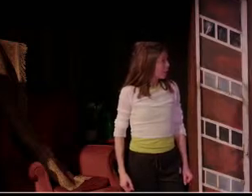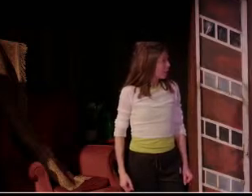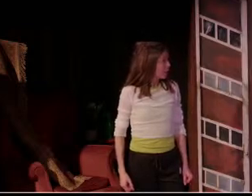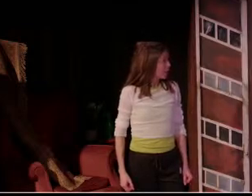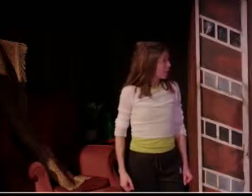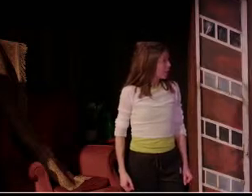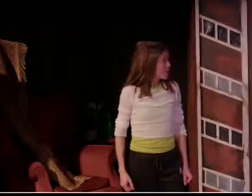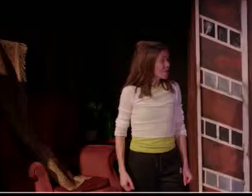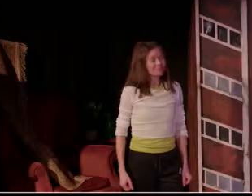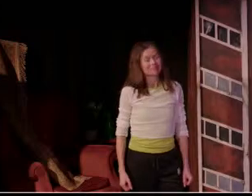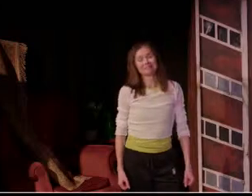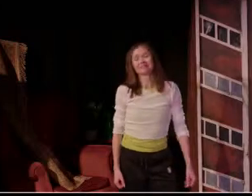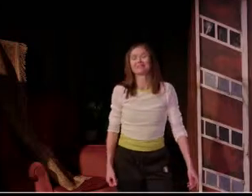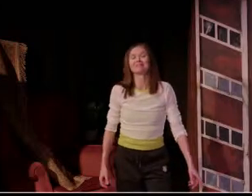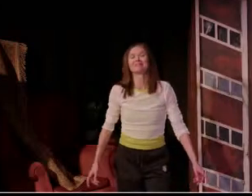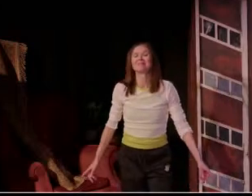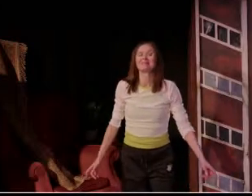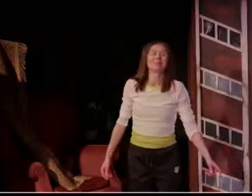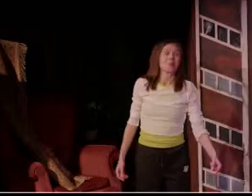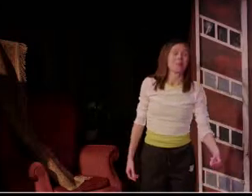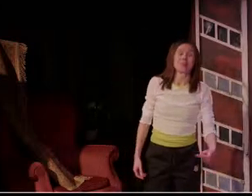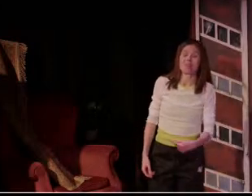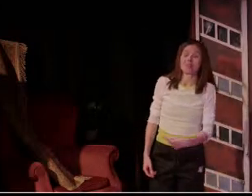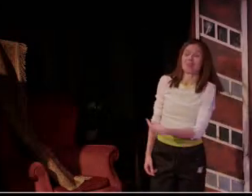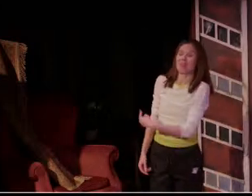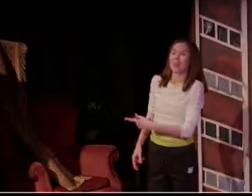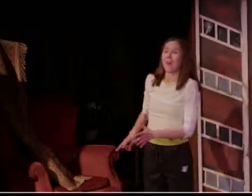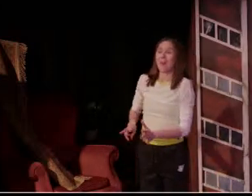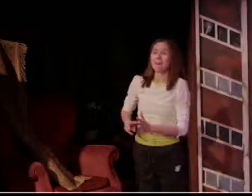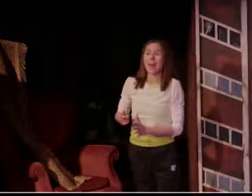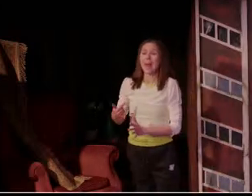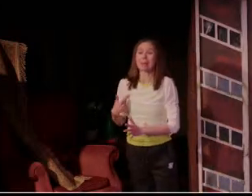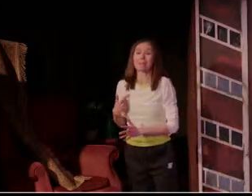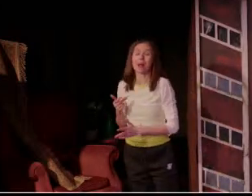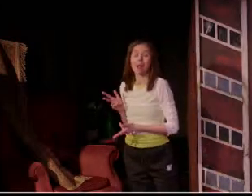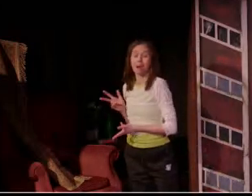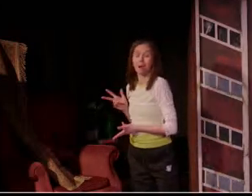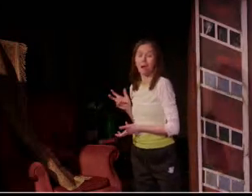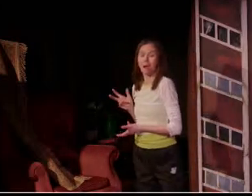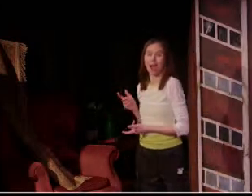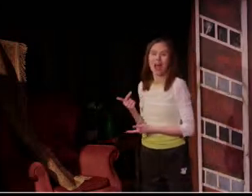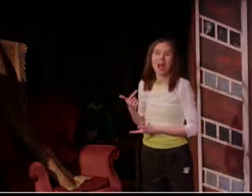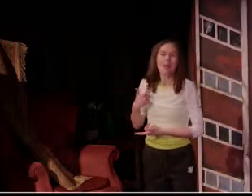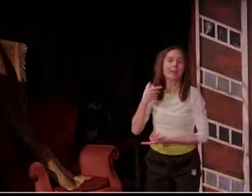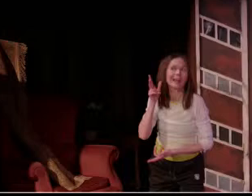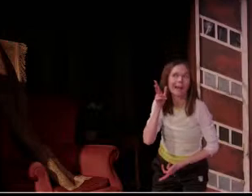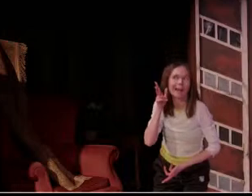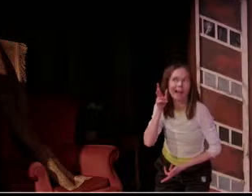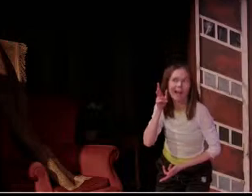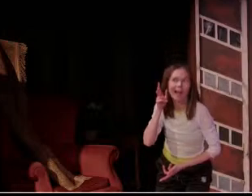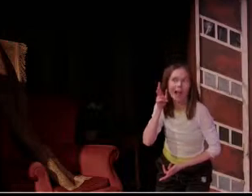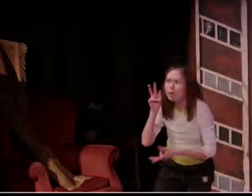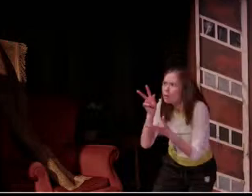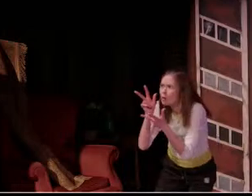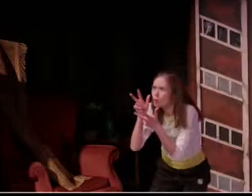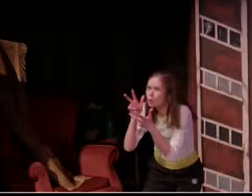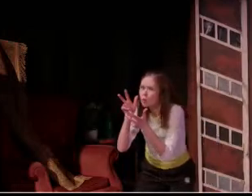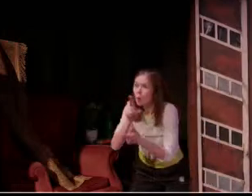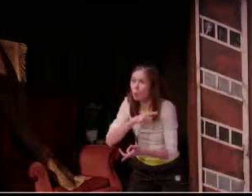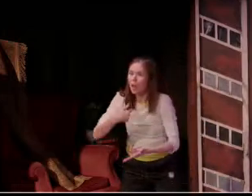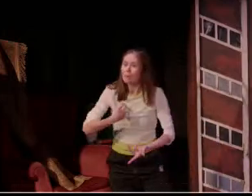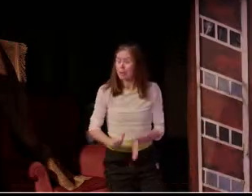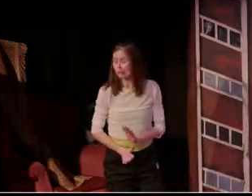I know this business well enough. A good ear, an open eye, a nimble hand is necessary